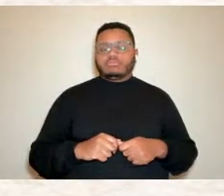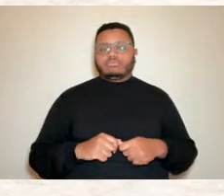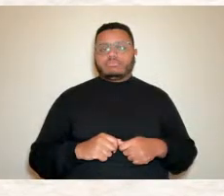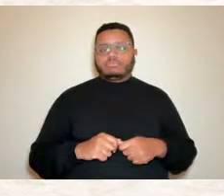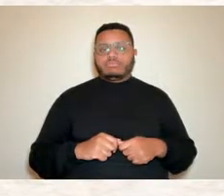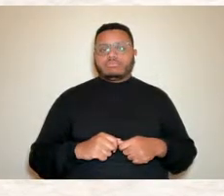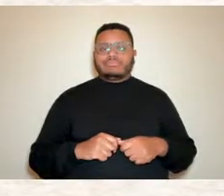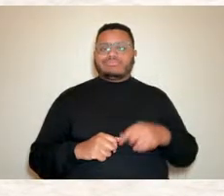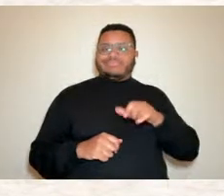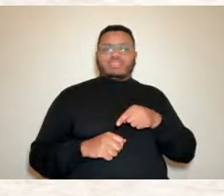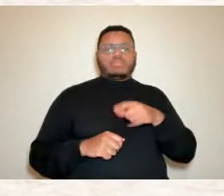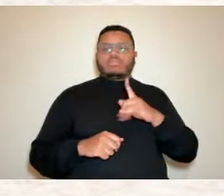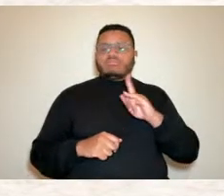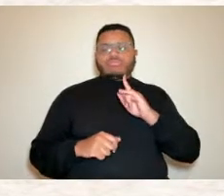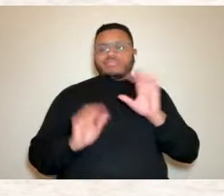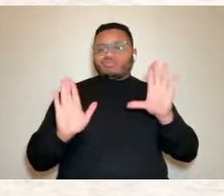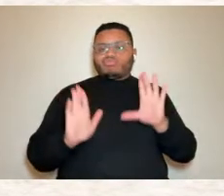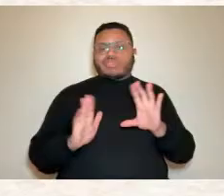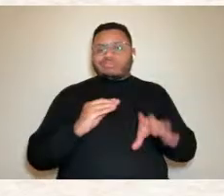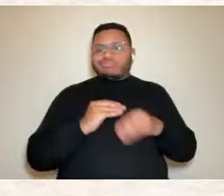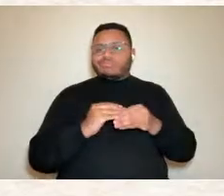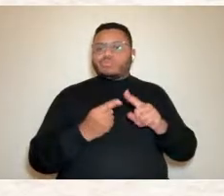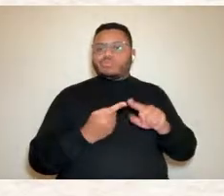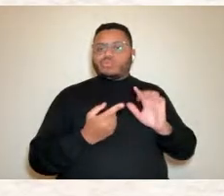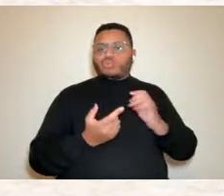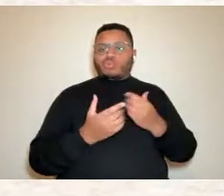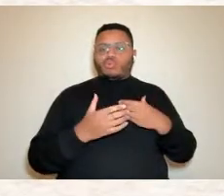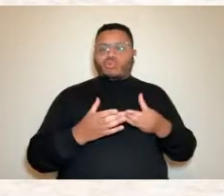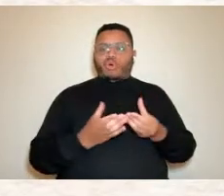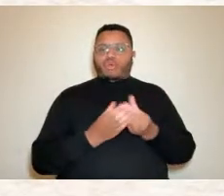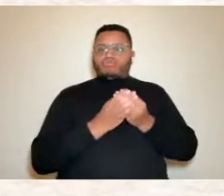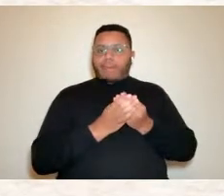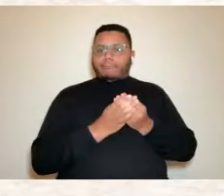and this will be a great addition to our wrap.